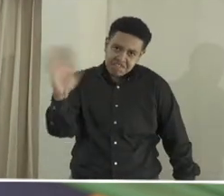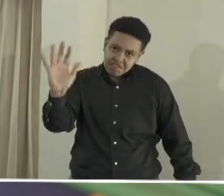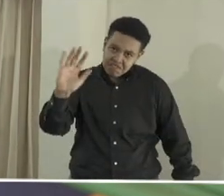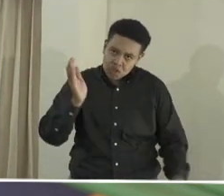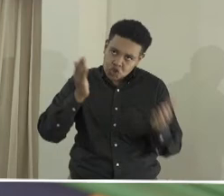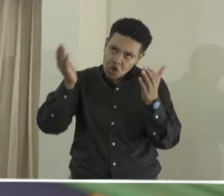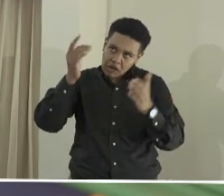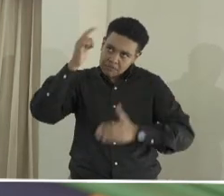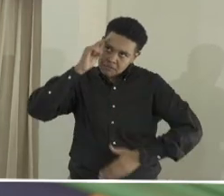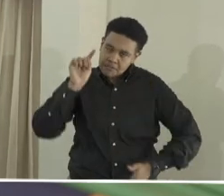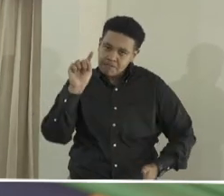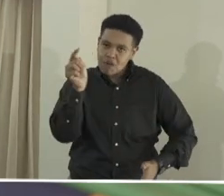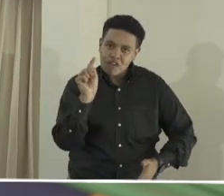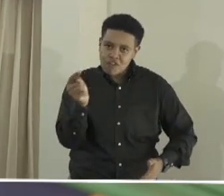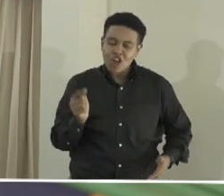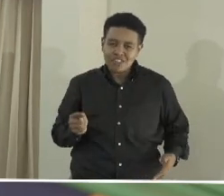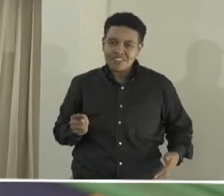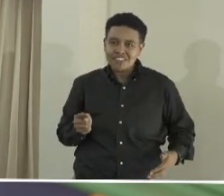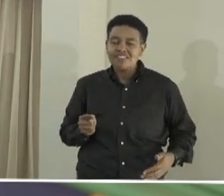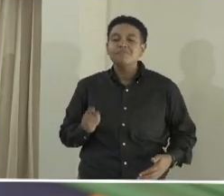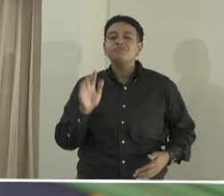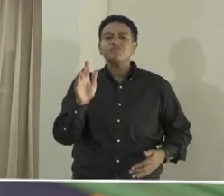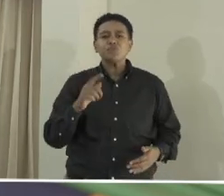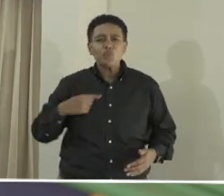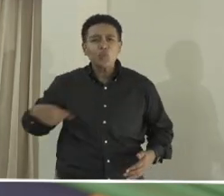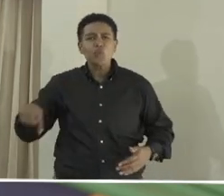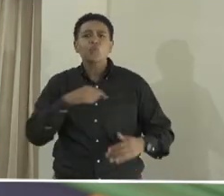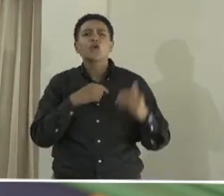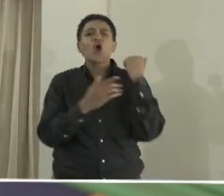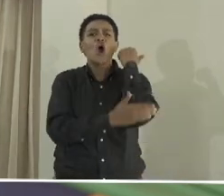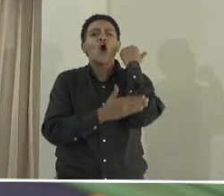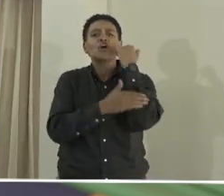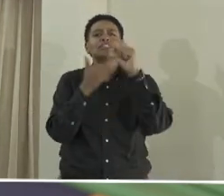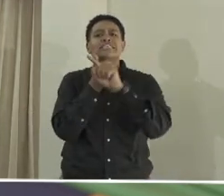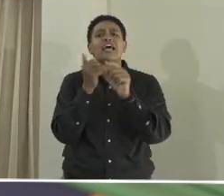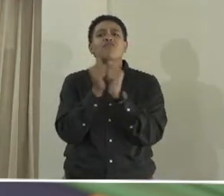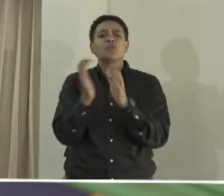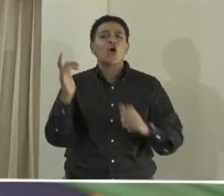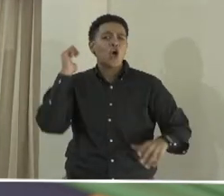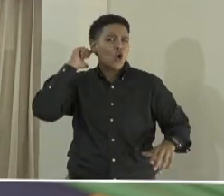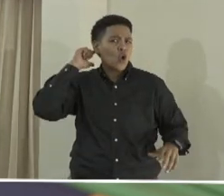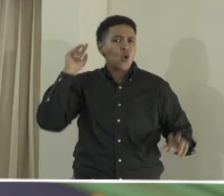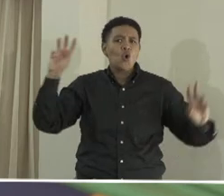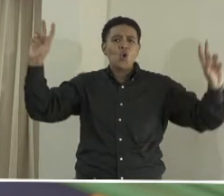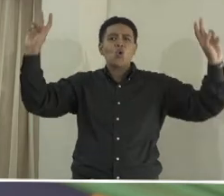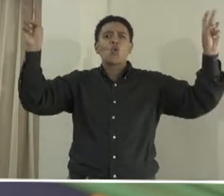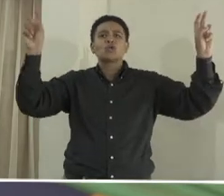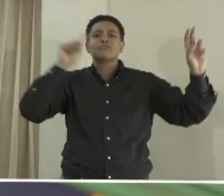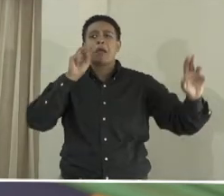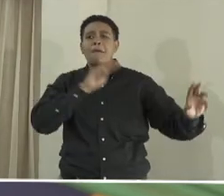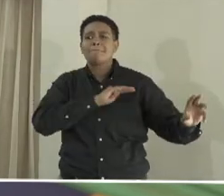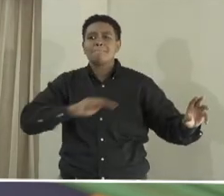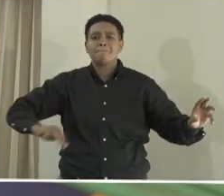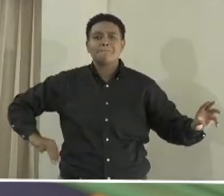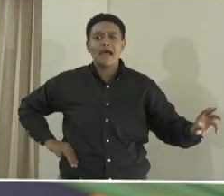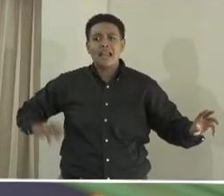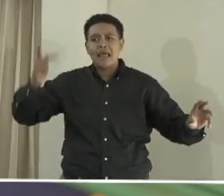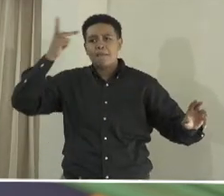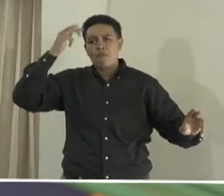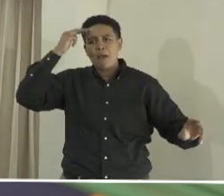And we are a country without a conscience. Quotations by Michael Manley, Prime Minister Michael